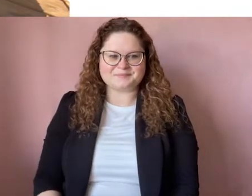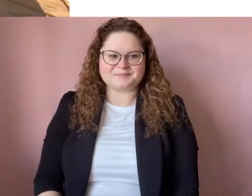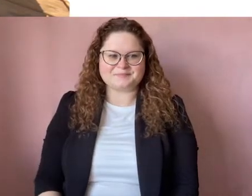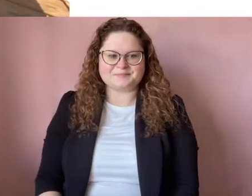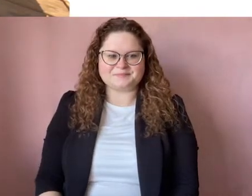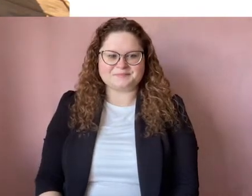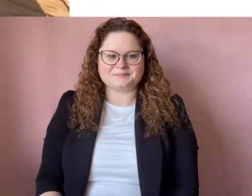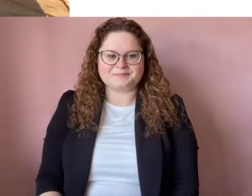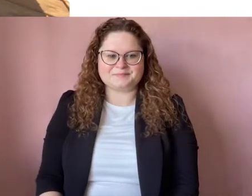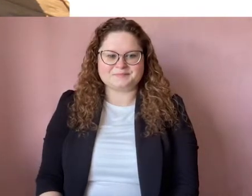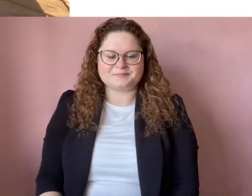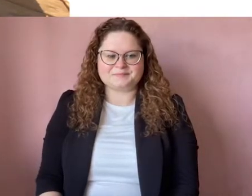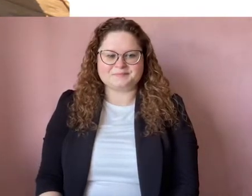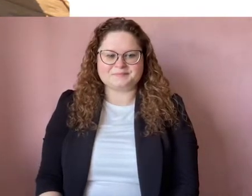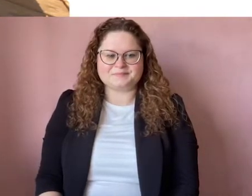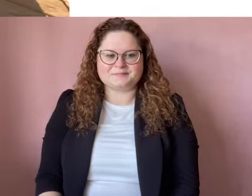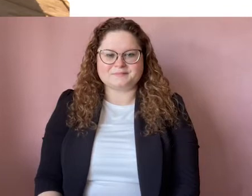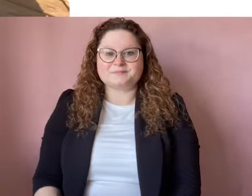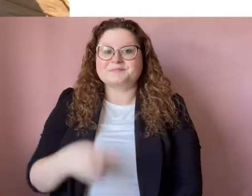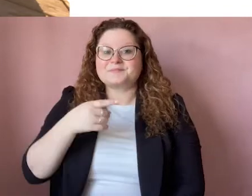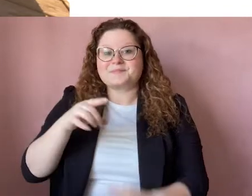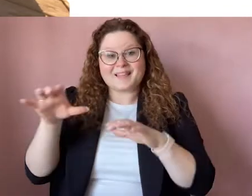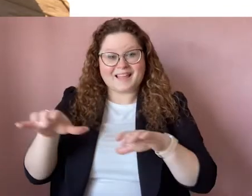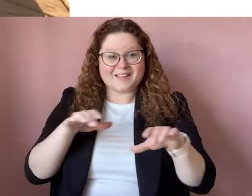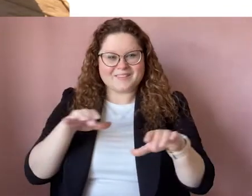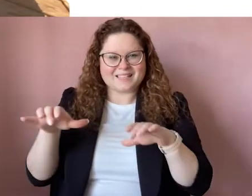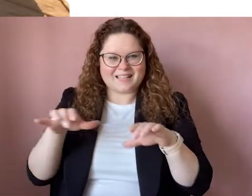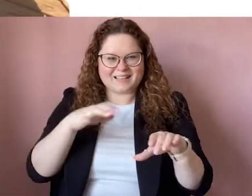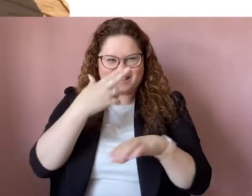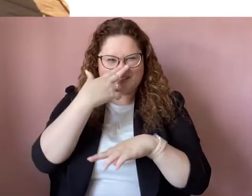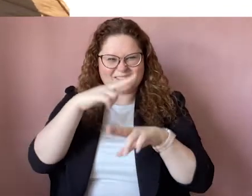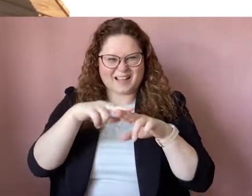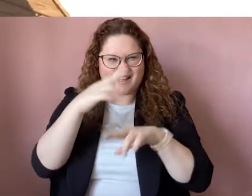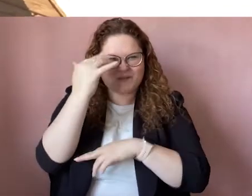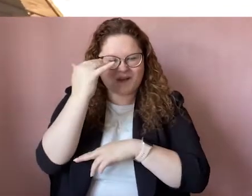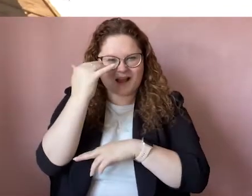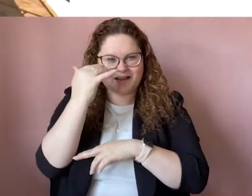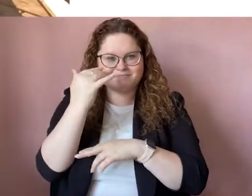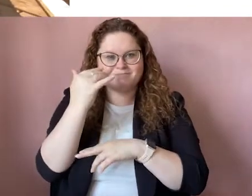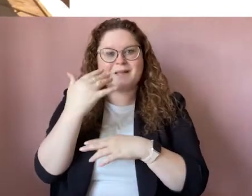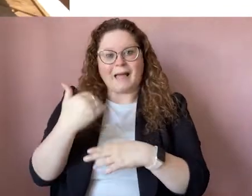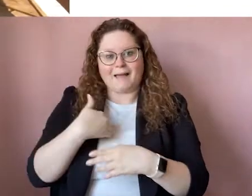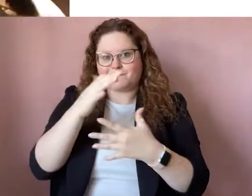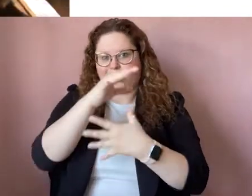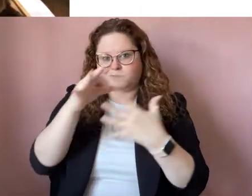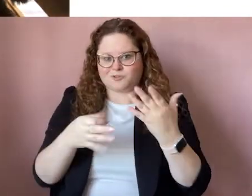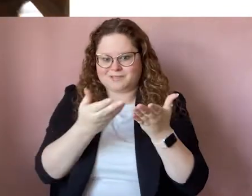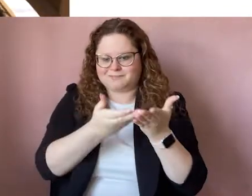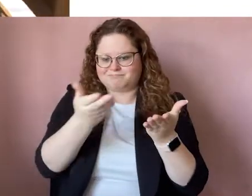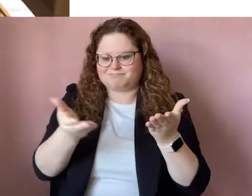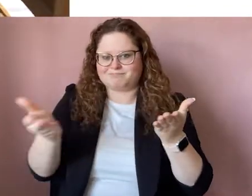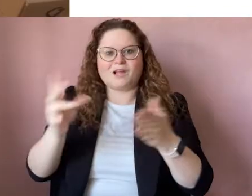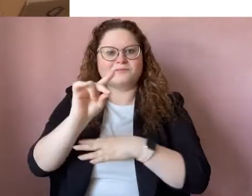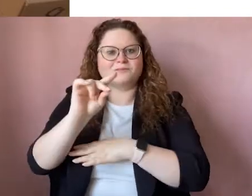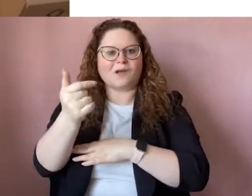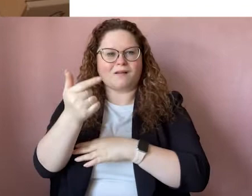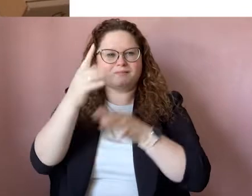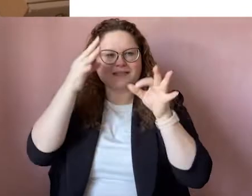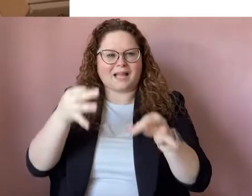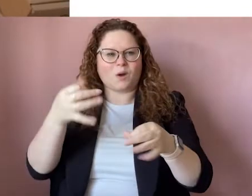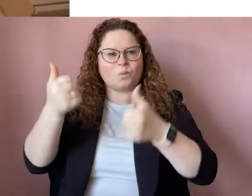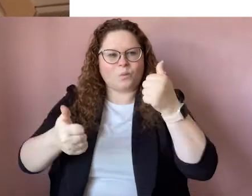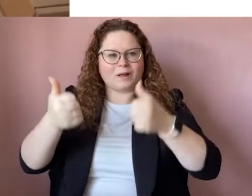One of the nice things about enrichment activities is you really, when you're putting out options, you do let the dog make their own choices here.